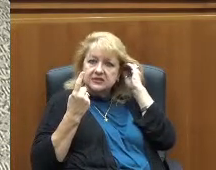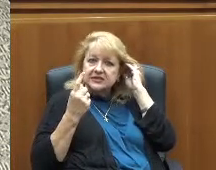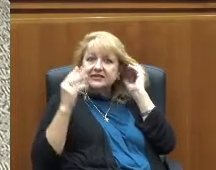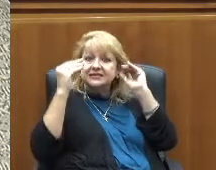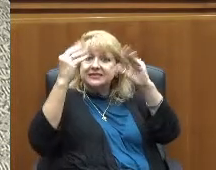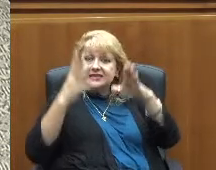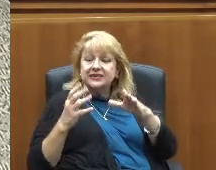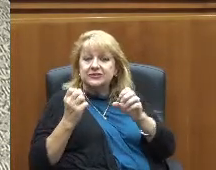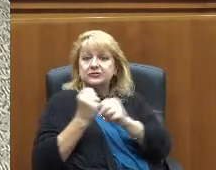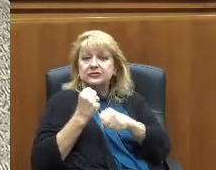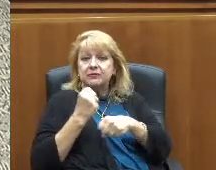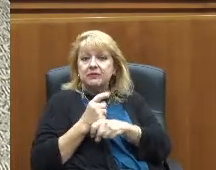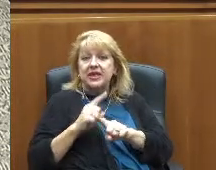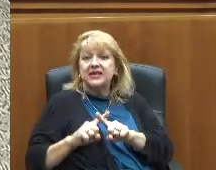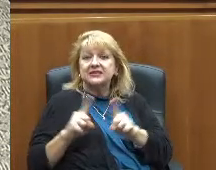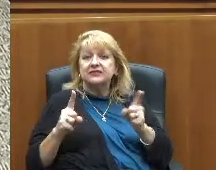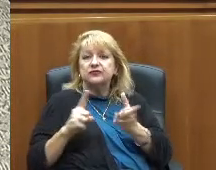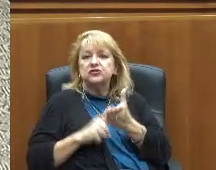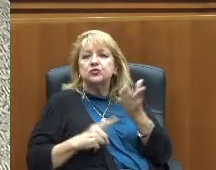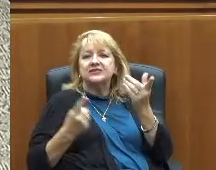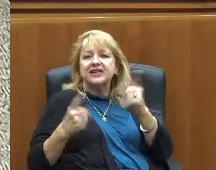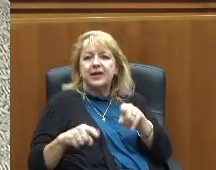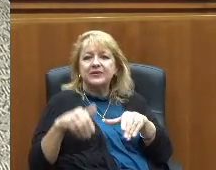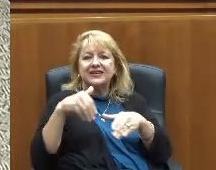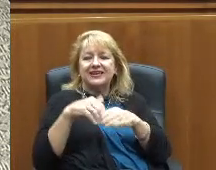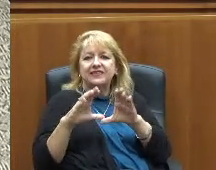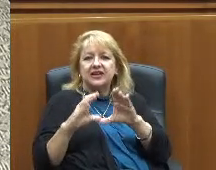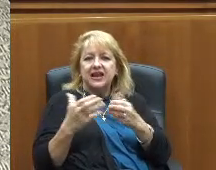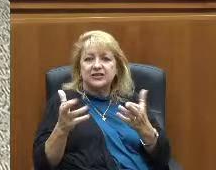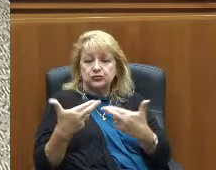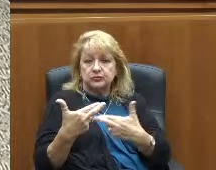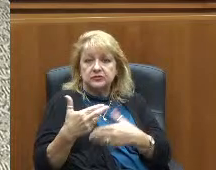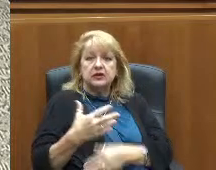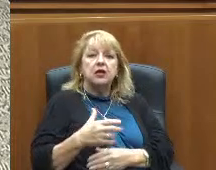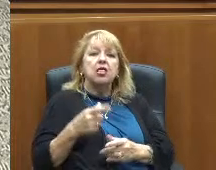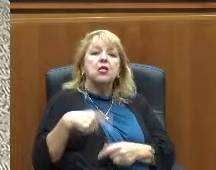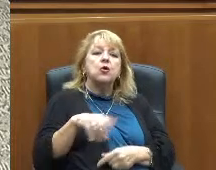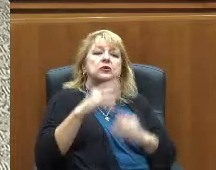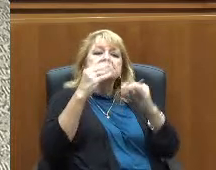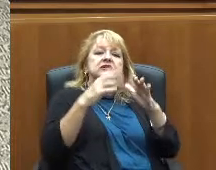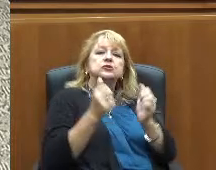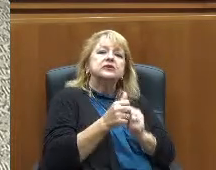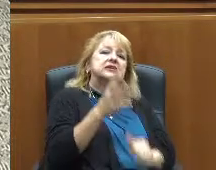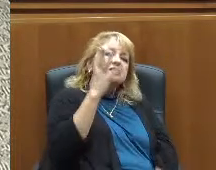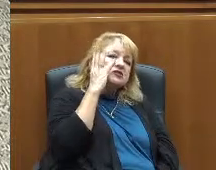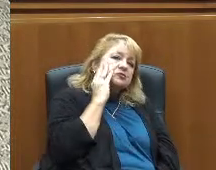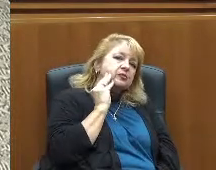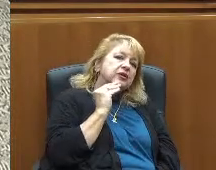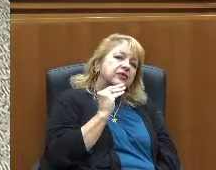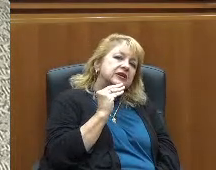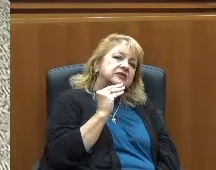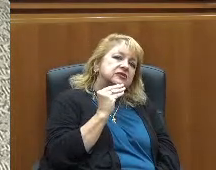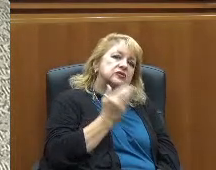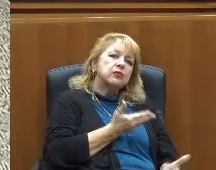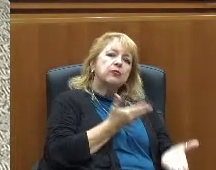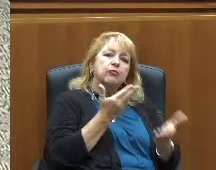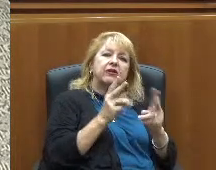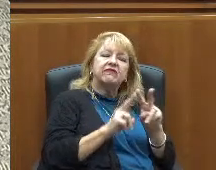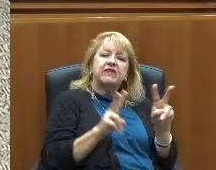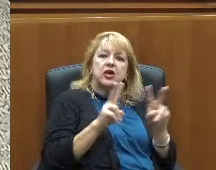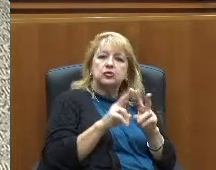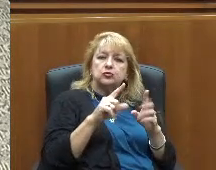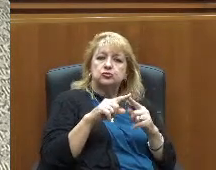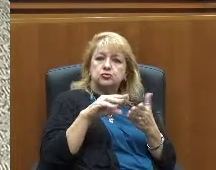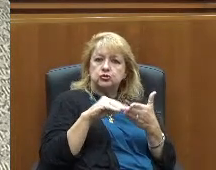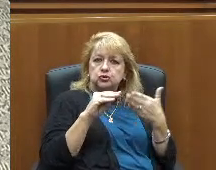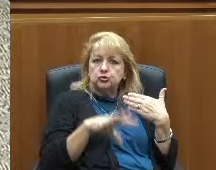teachers make a difference of what's going on in the classroom, and experienced teachers bring even more value to their students. And as we look at